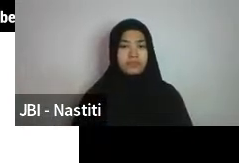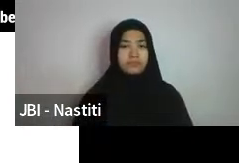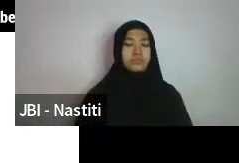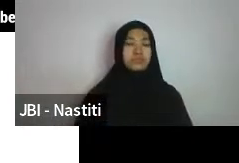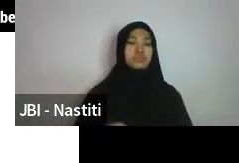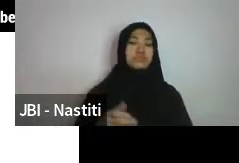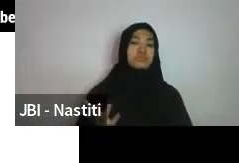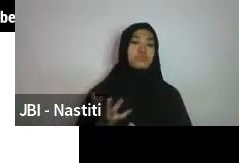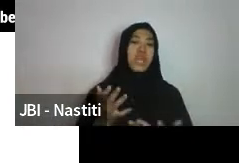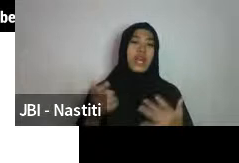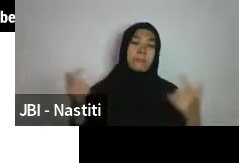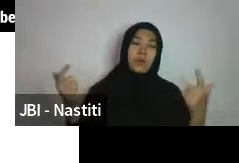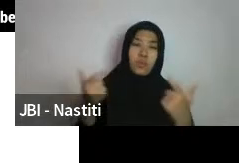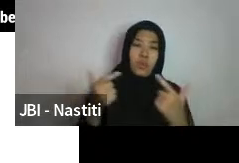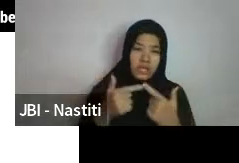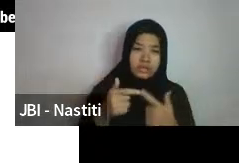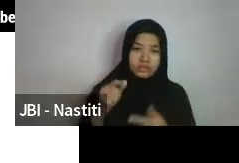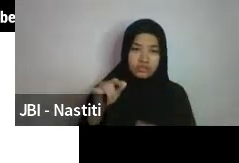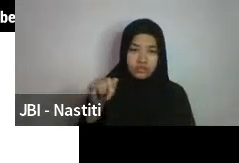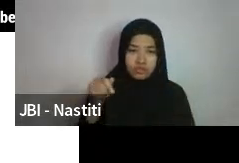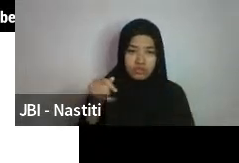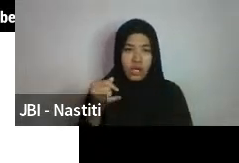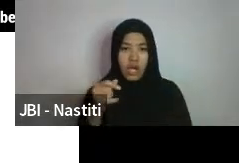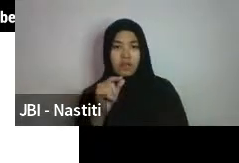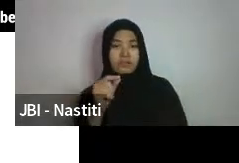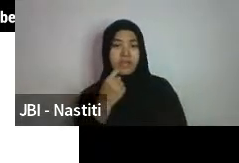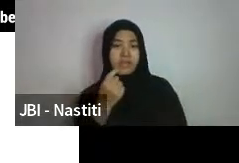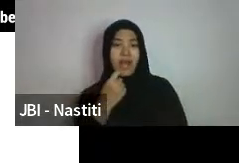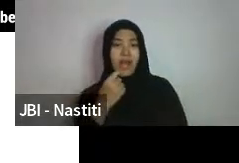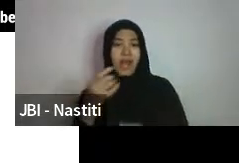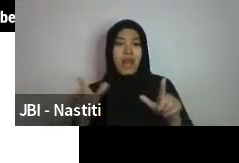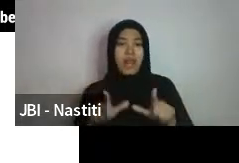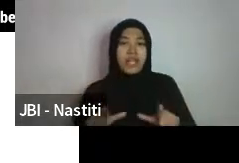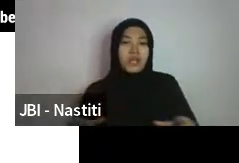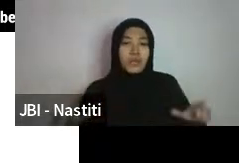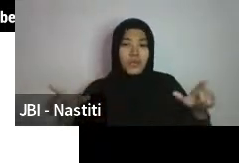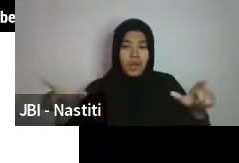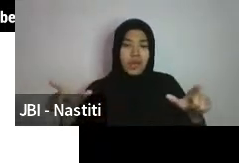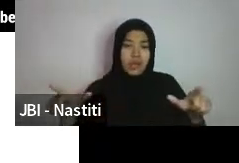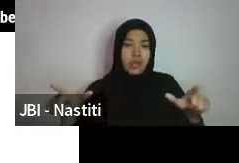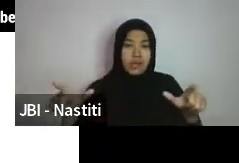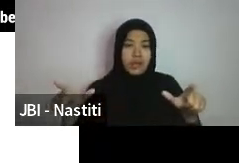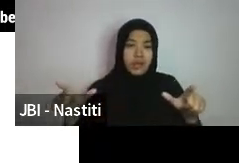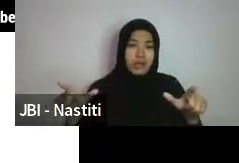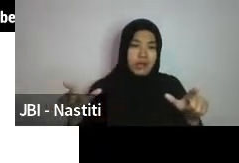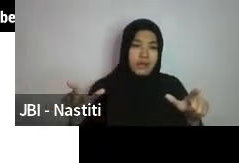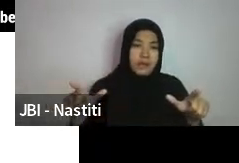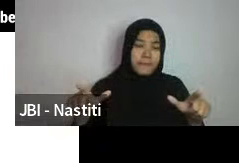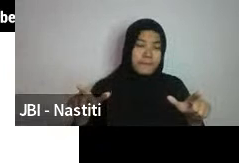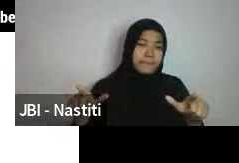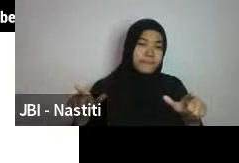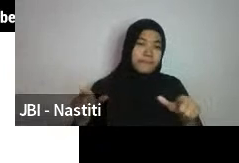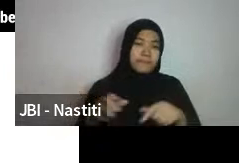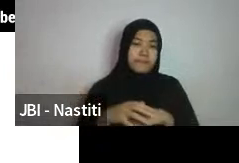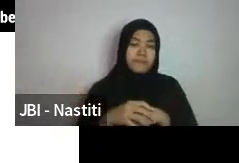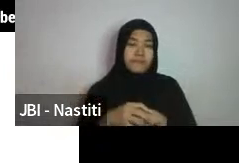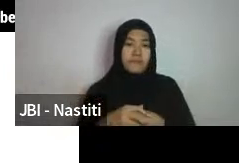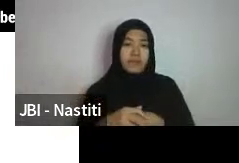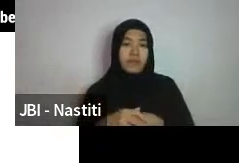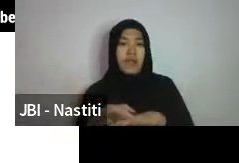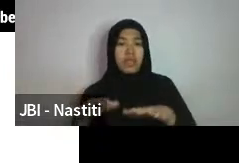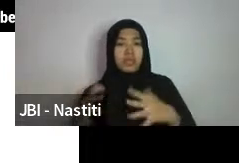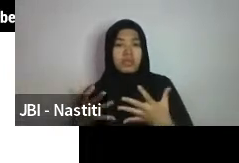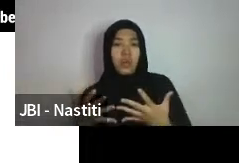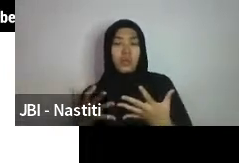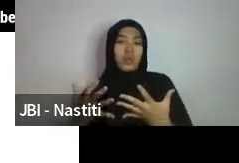them. Or maybe there could be an underlying physical health condition or a genetic predisposition.